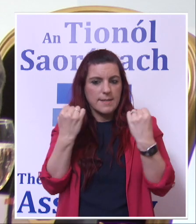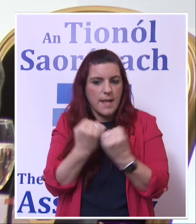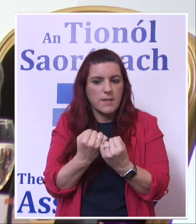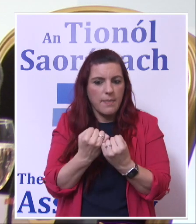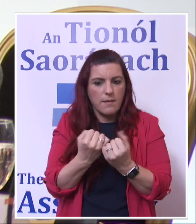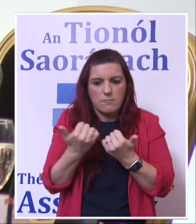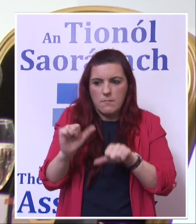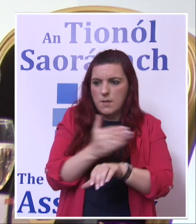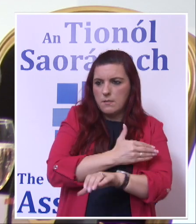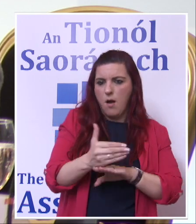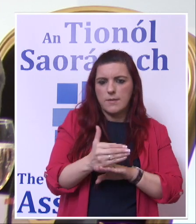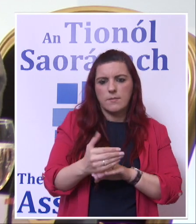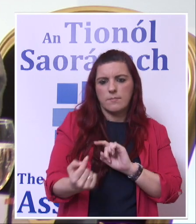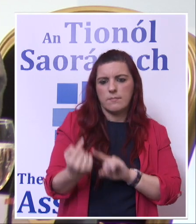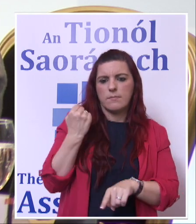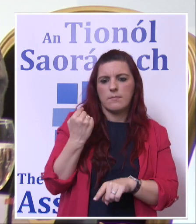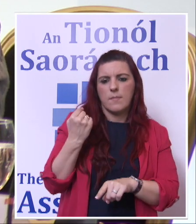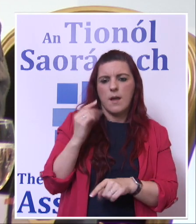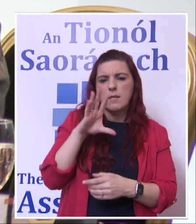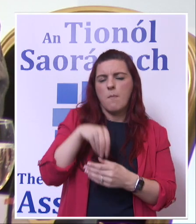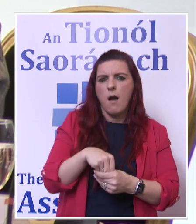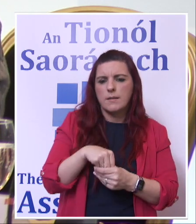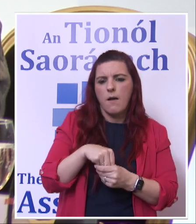stream as part of the